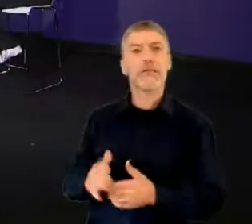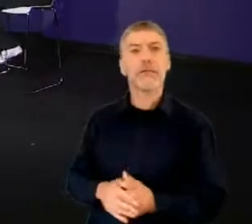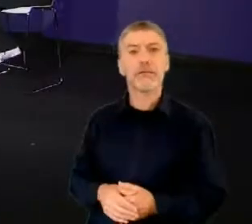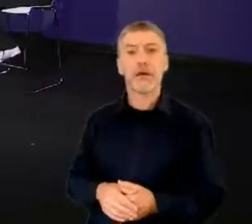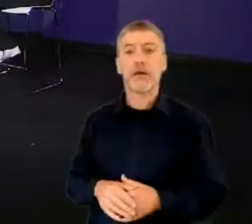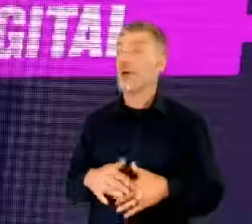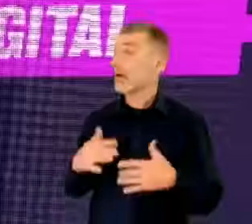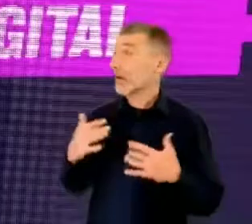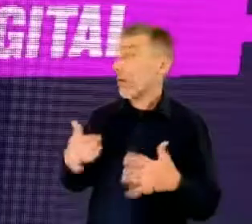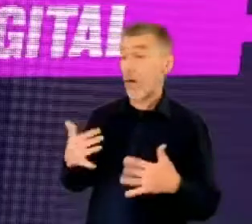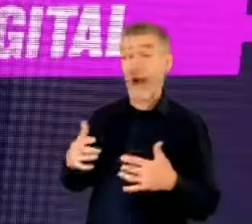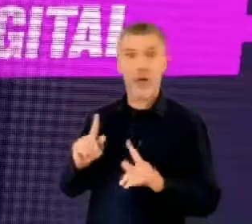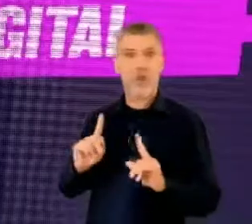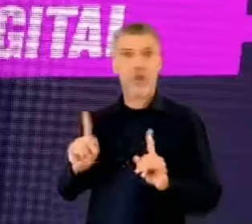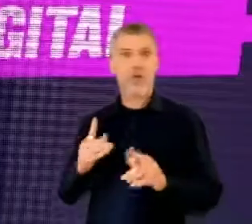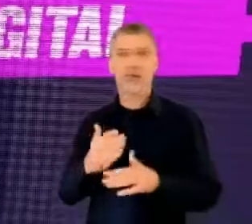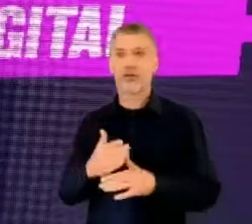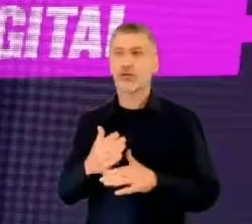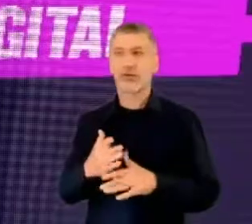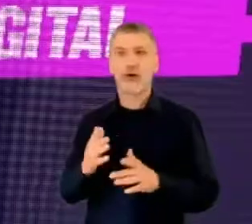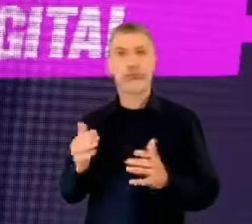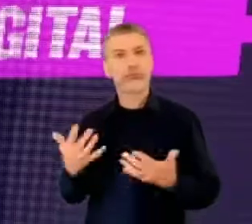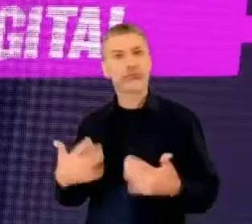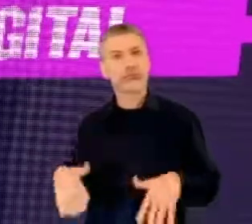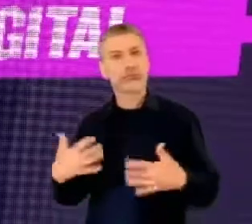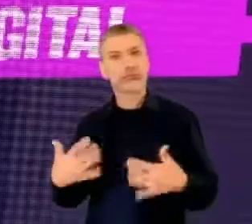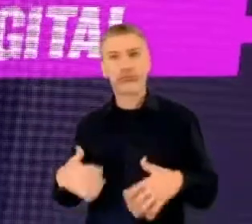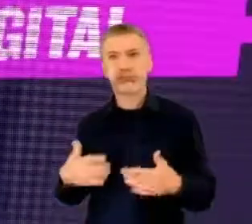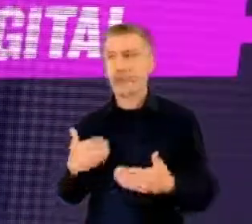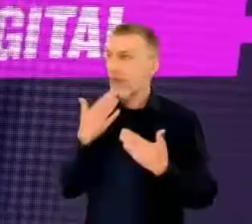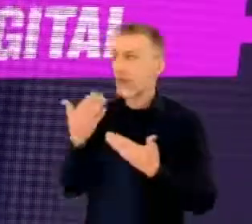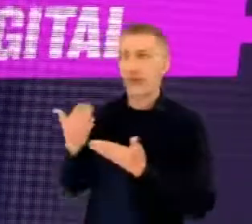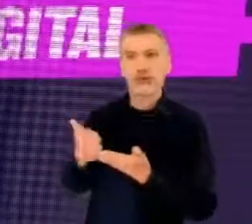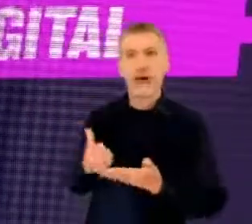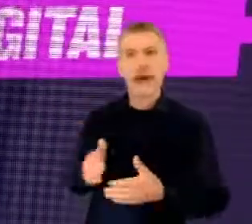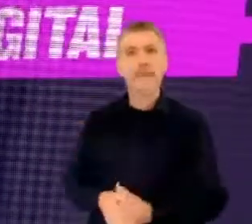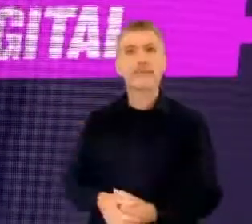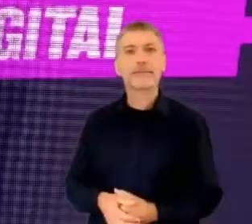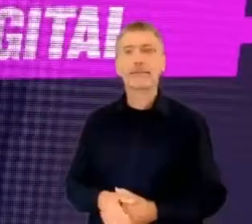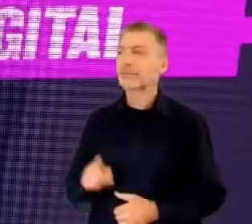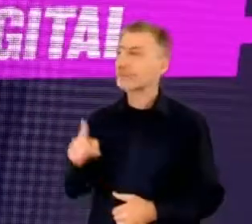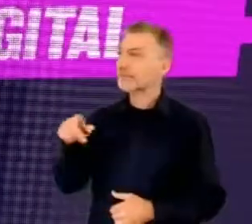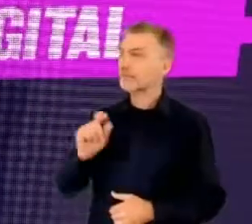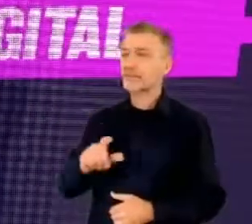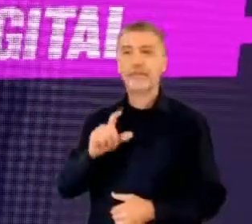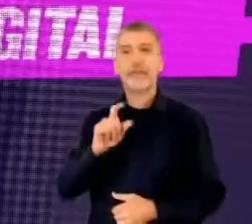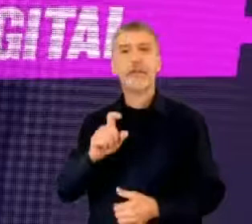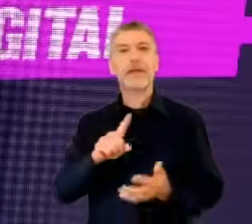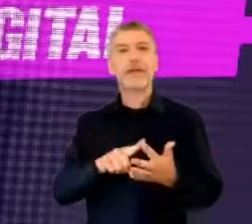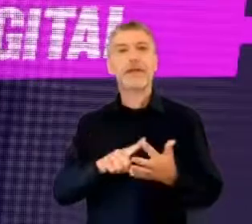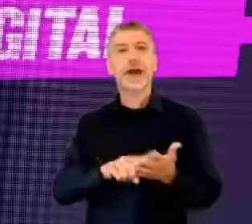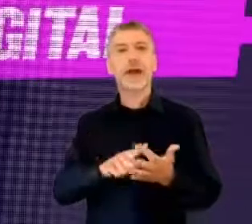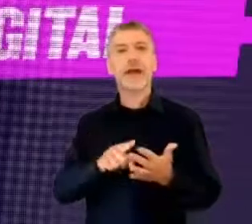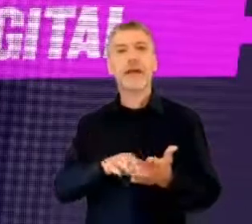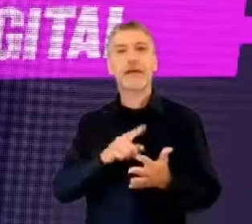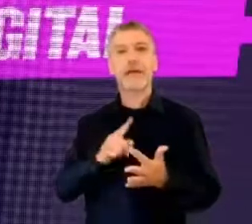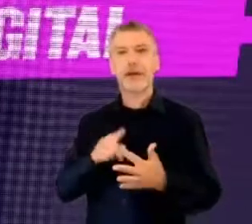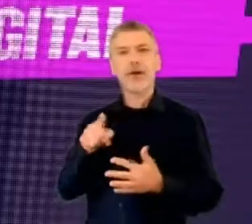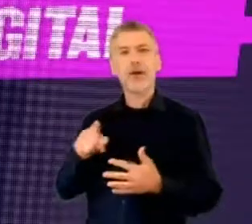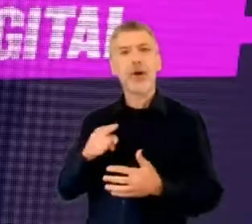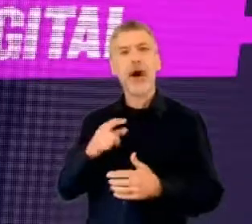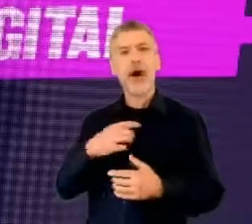And what a favourite. Thank you so much for sharing that. Now, Celine, You work in